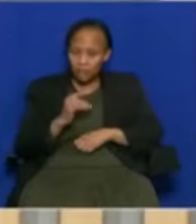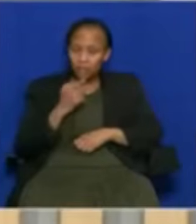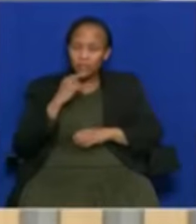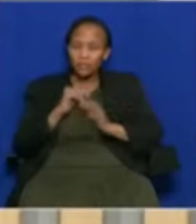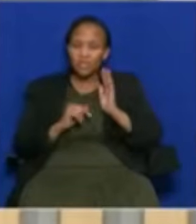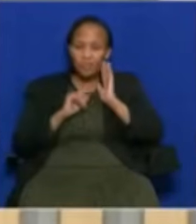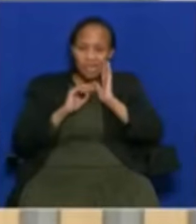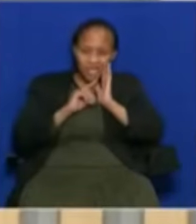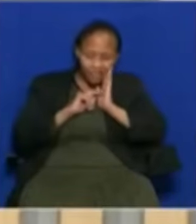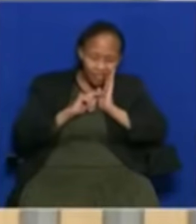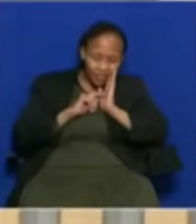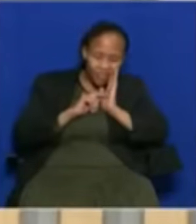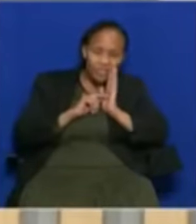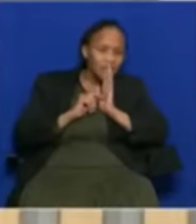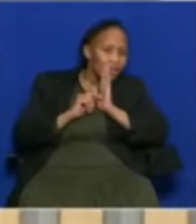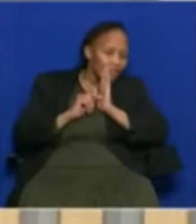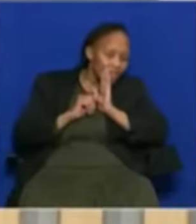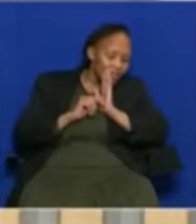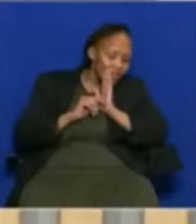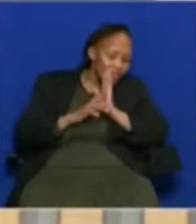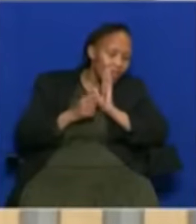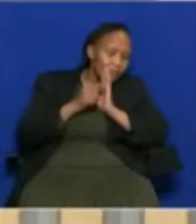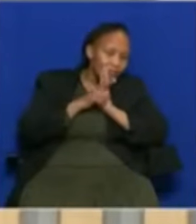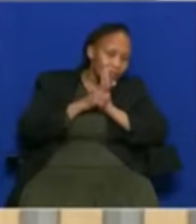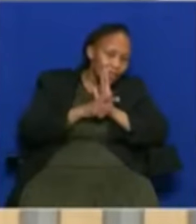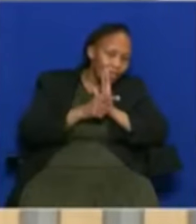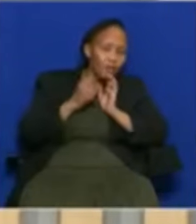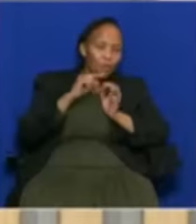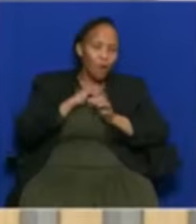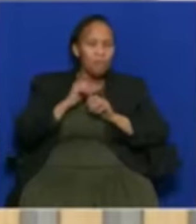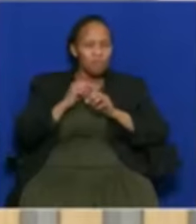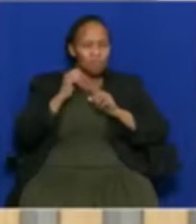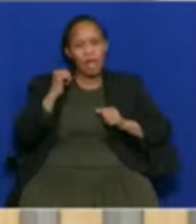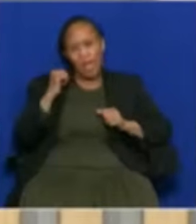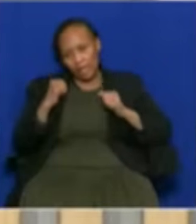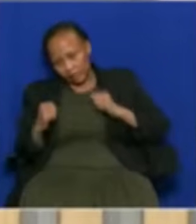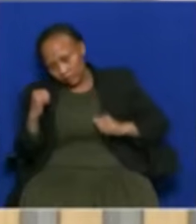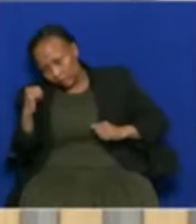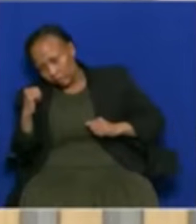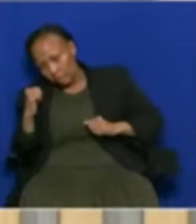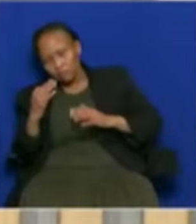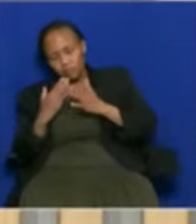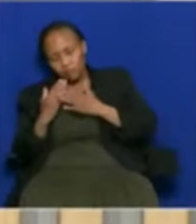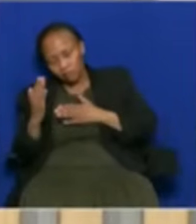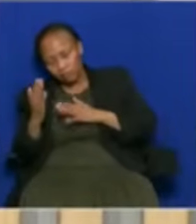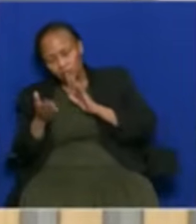because I had to rush out. But it was never asked from the magistrate. Yes. That's